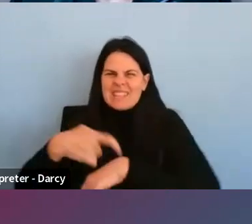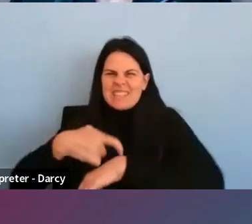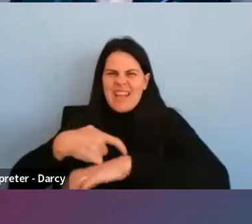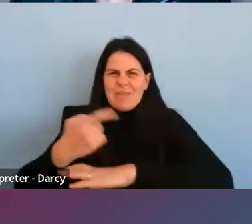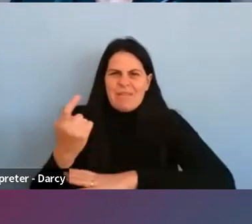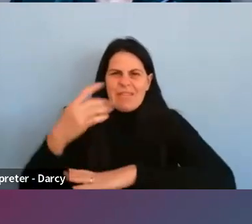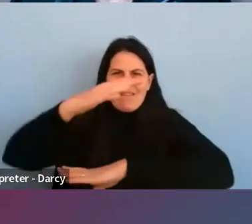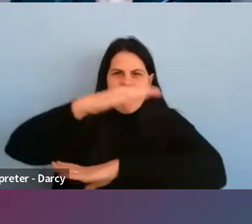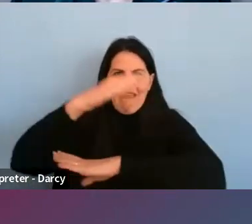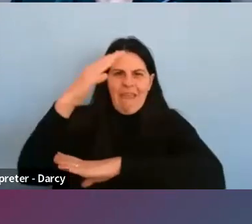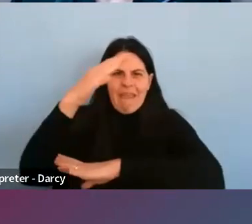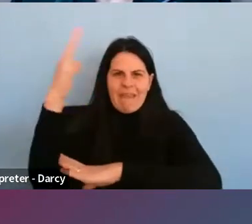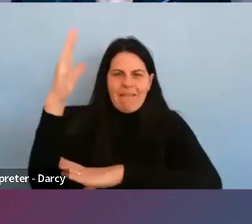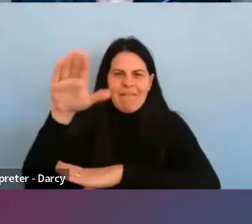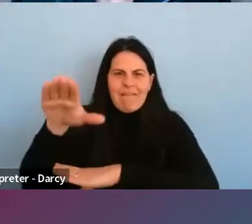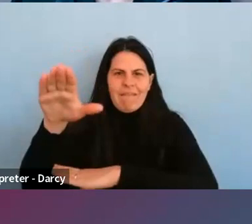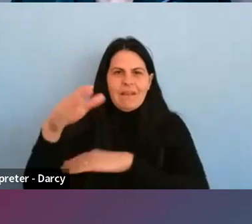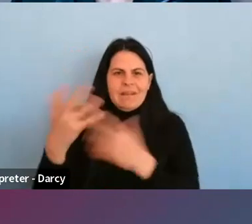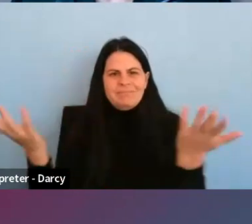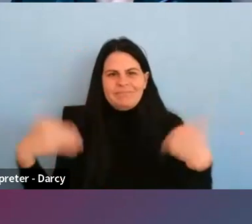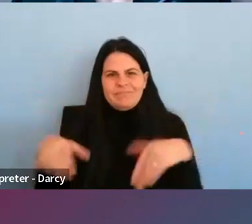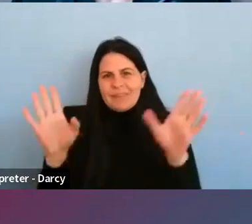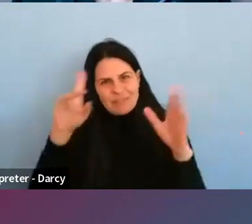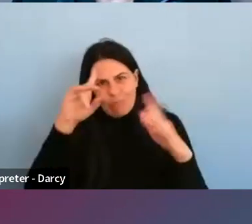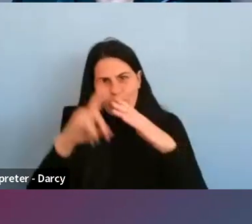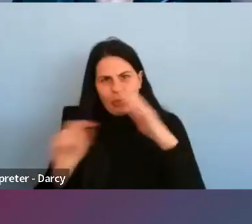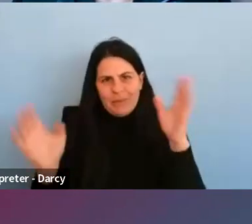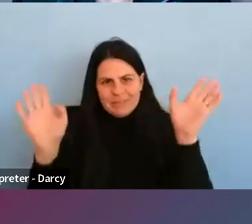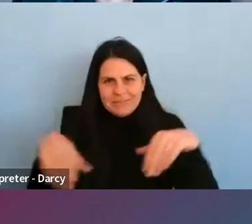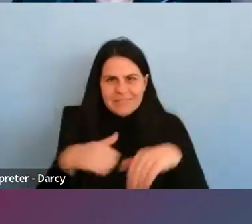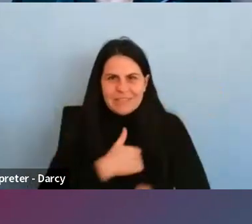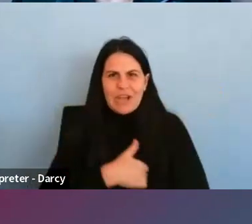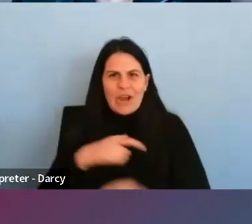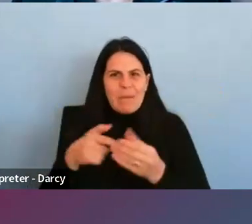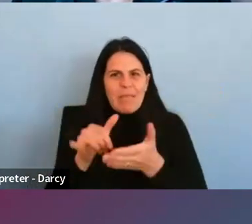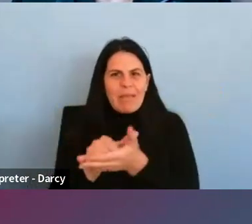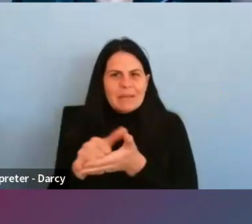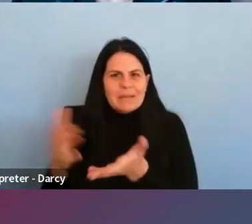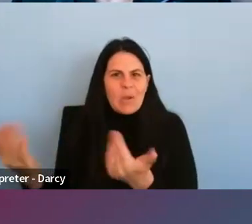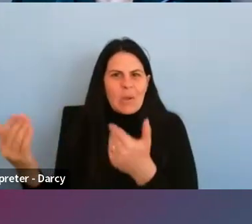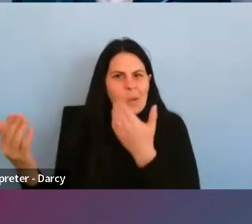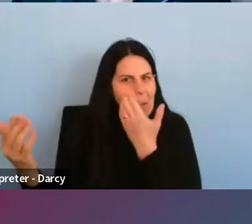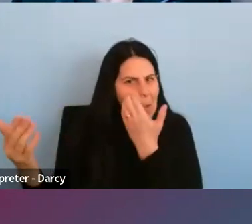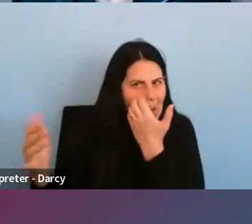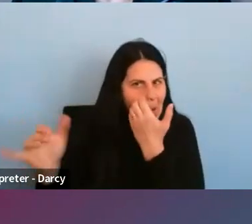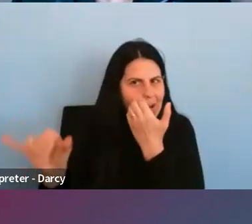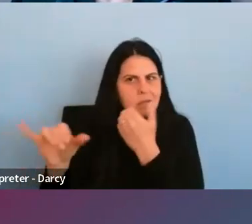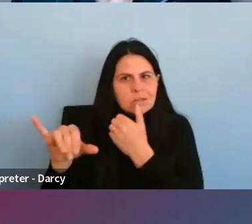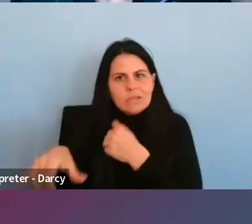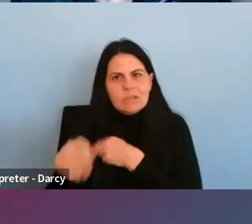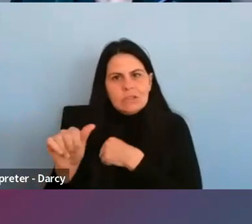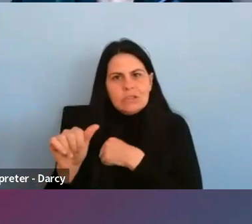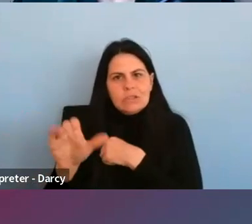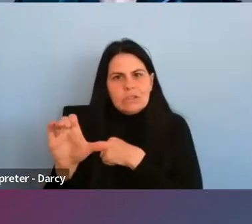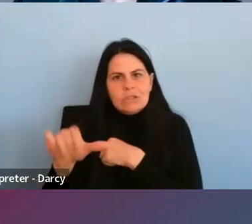Hit me. Just totally lost it. Sorry about that. Go ahead. No, we'll stay. Jacquelyn, did you want to say